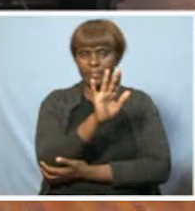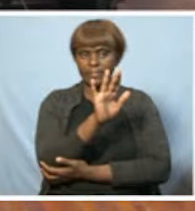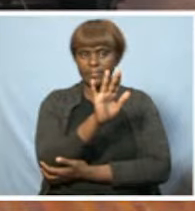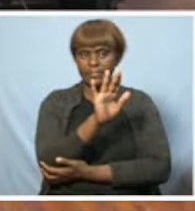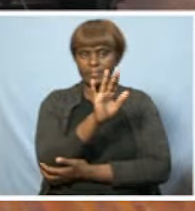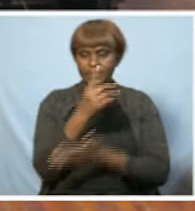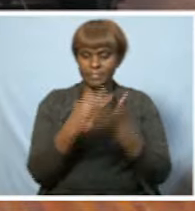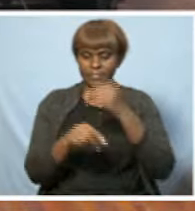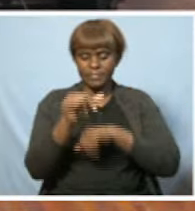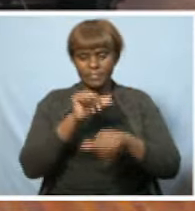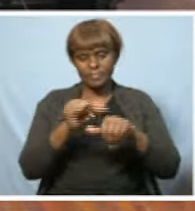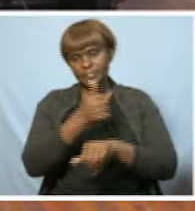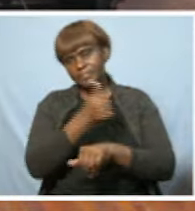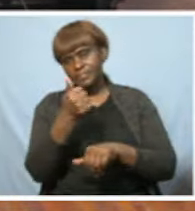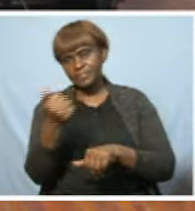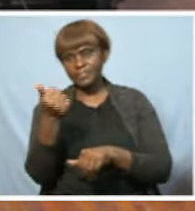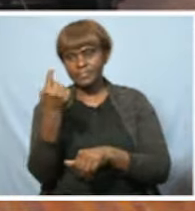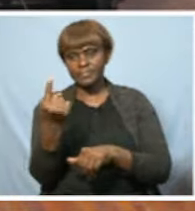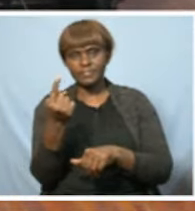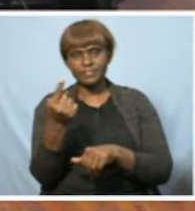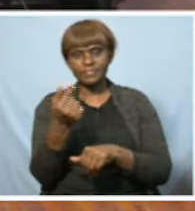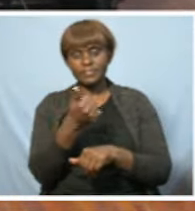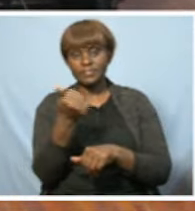what about where it says 1?